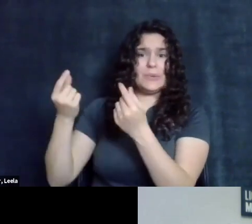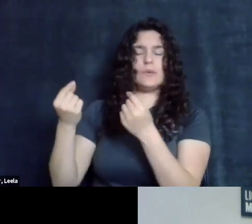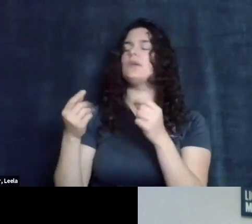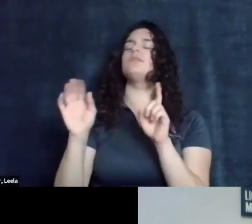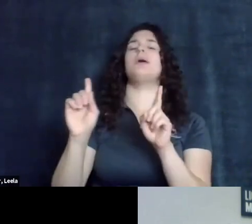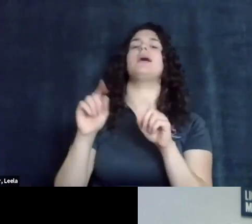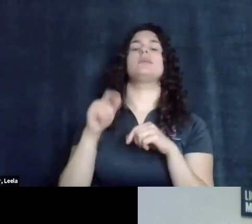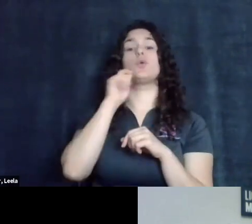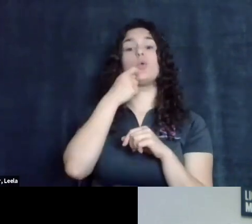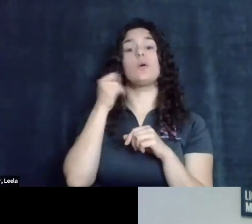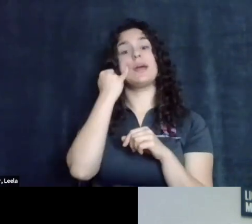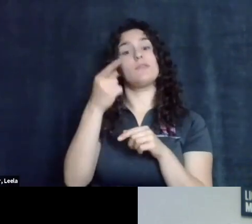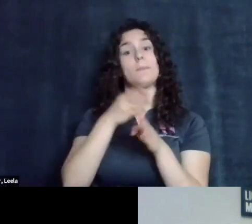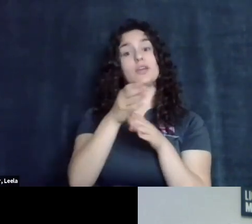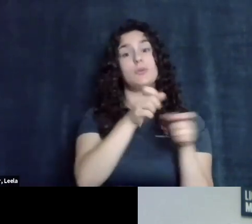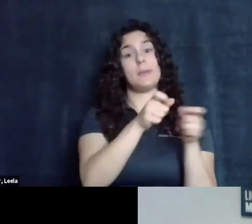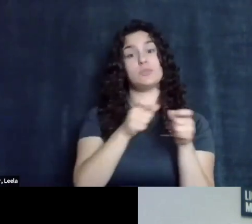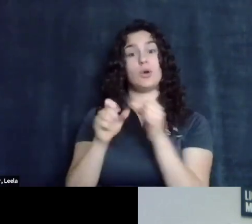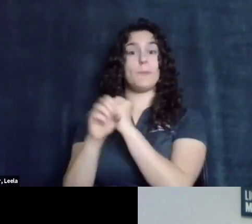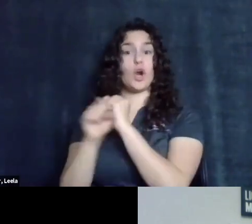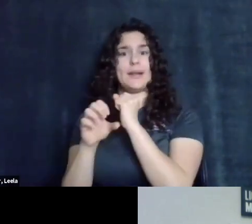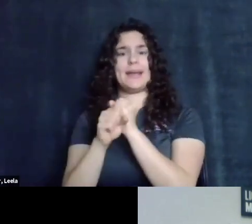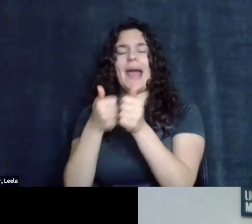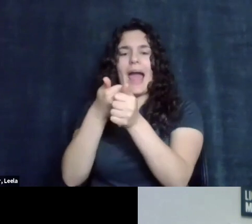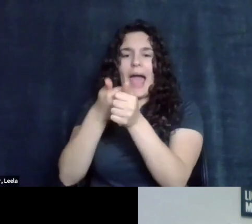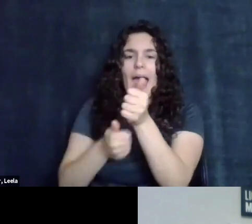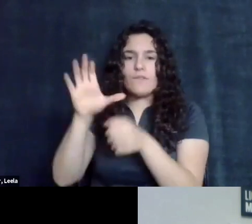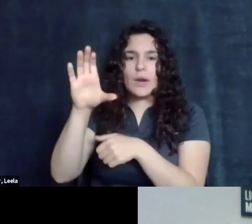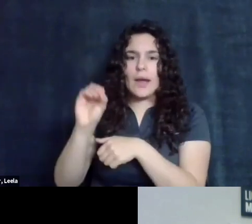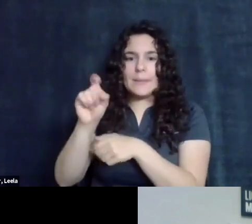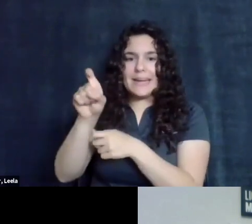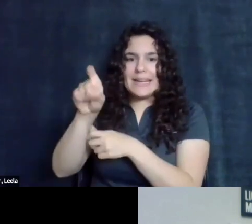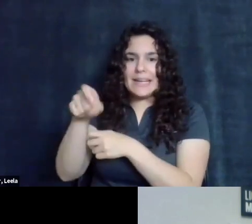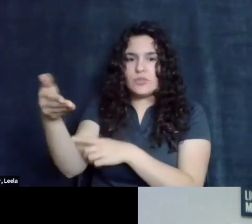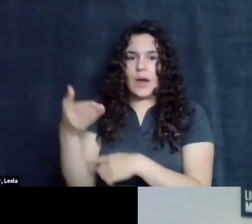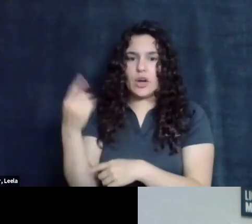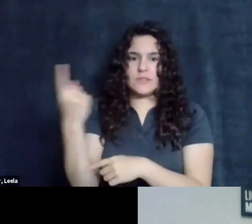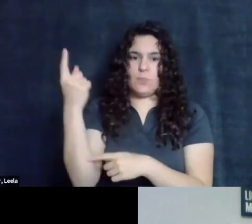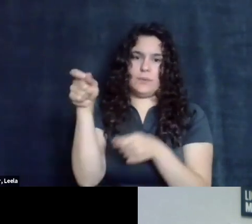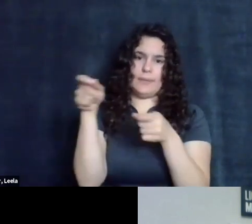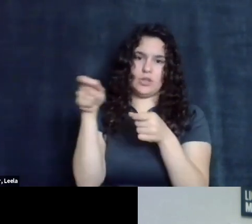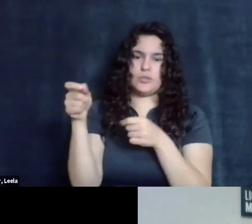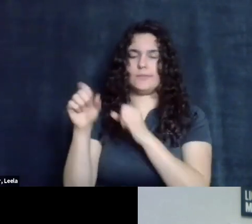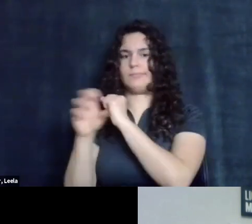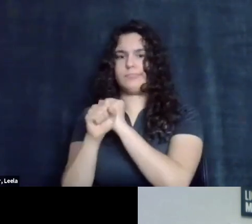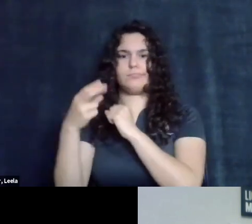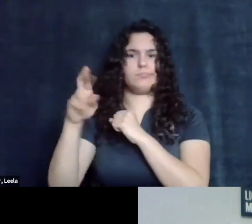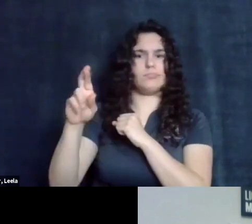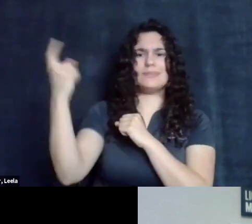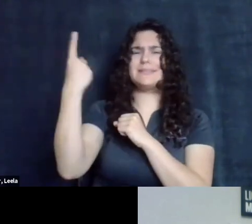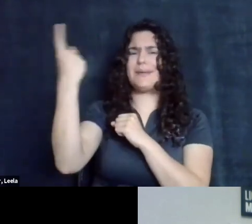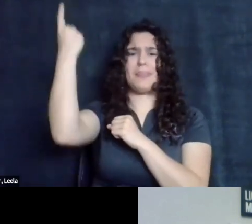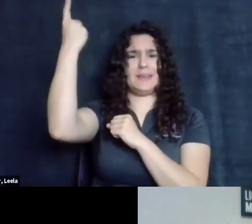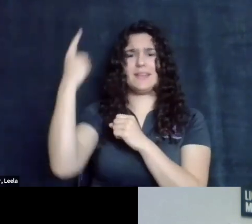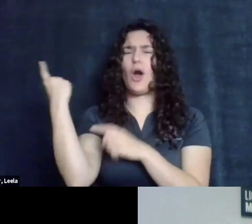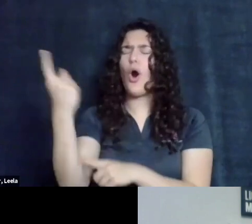marketing major is every company, everywhere, always needs someone in management. They always need a human resources individual. They always need marketing.